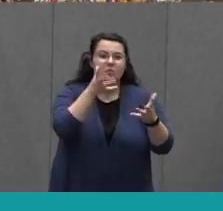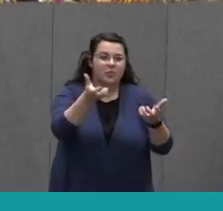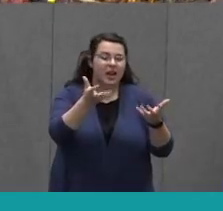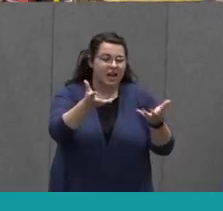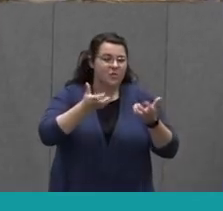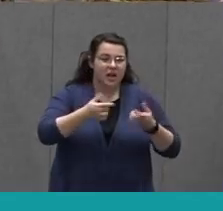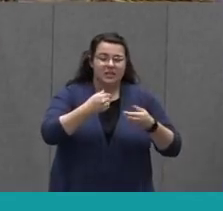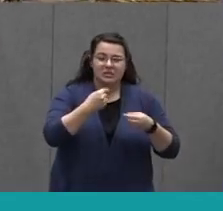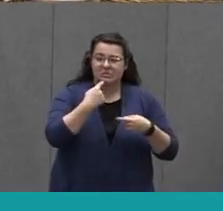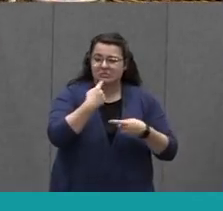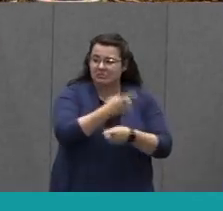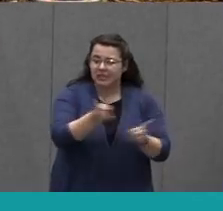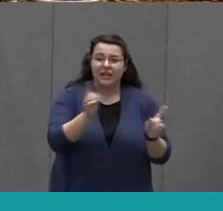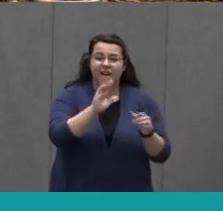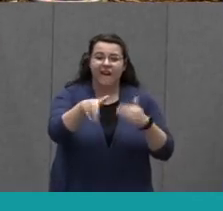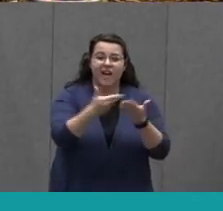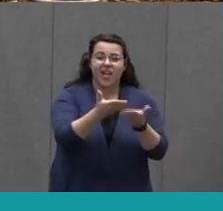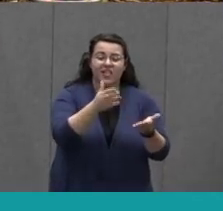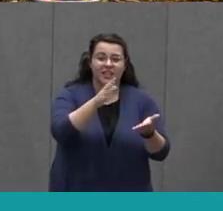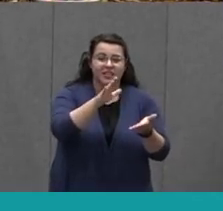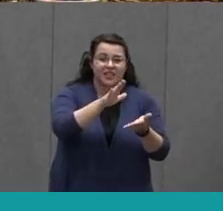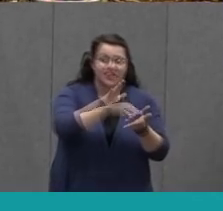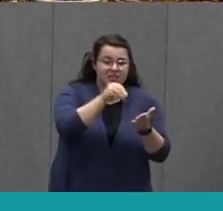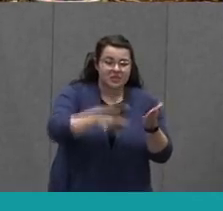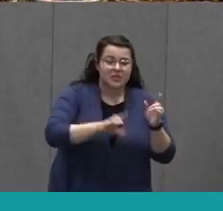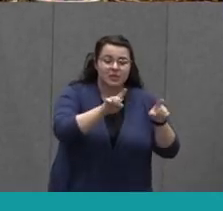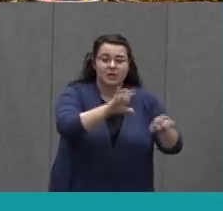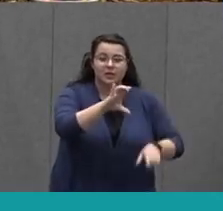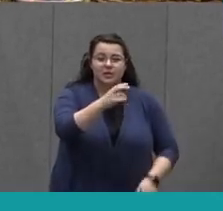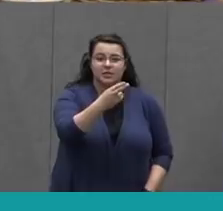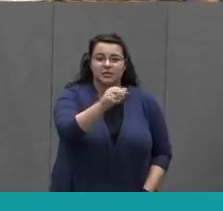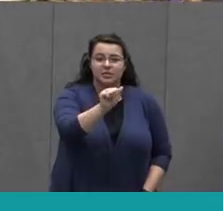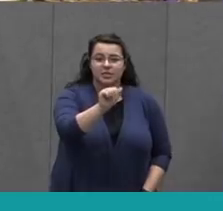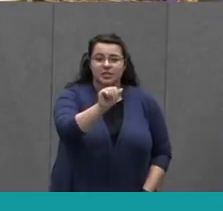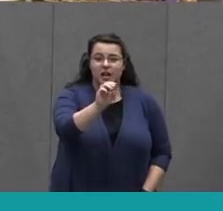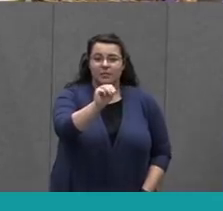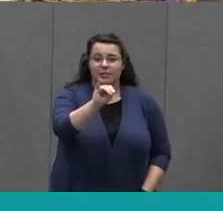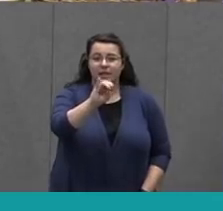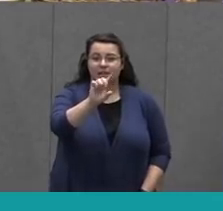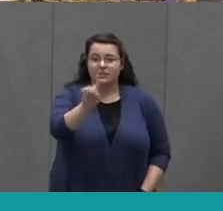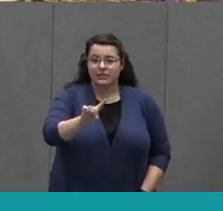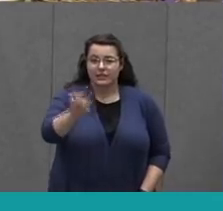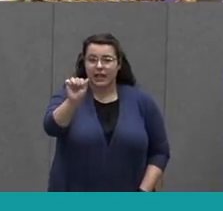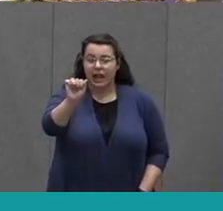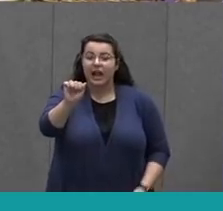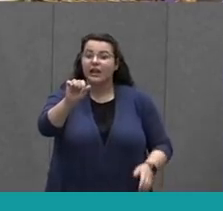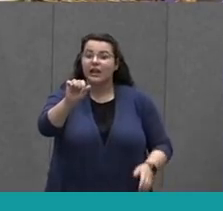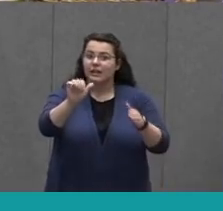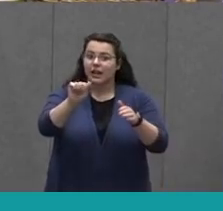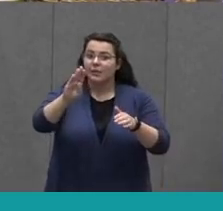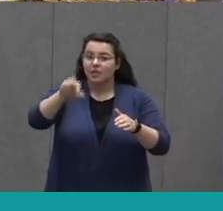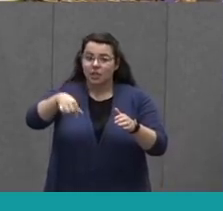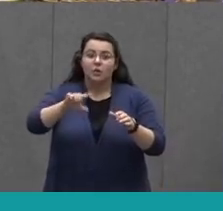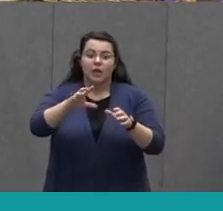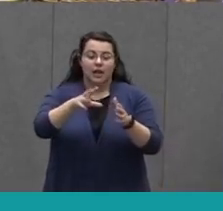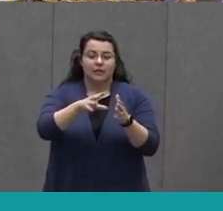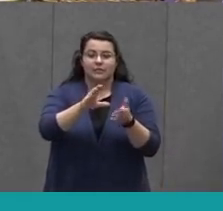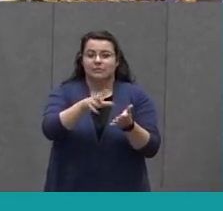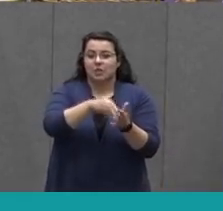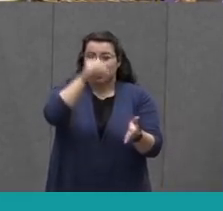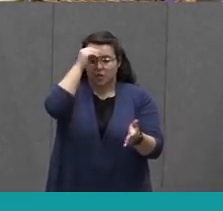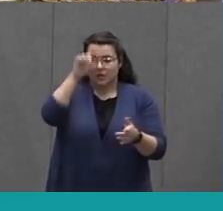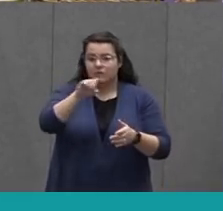boys and girls who attend Chamisa Elementary School in Albuquerque in Learning Zone 3. Their principal,